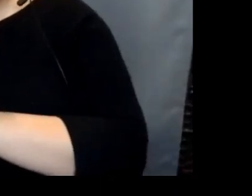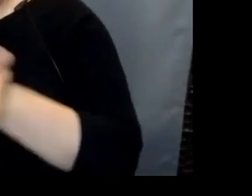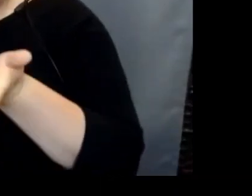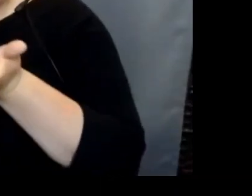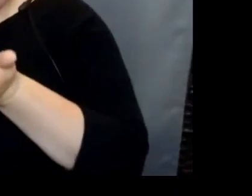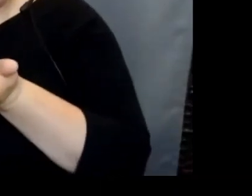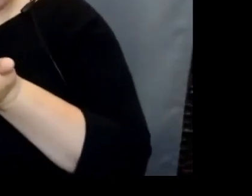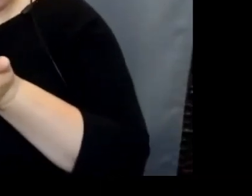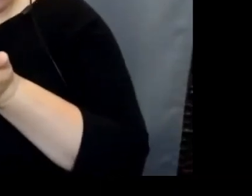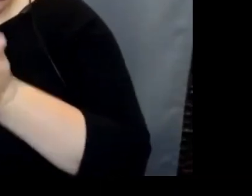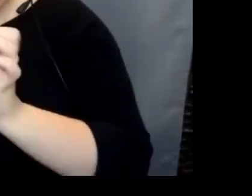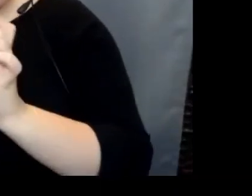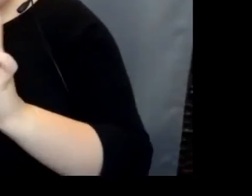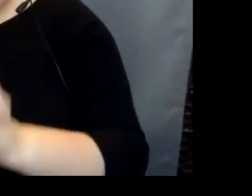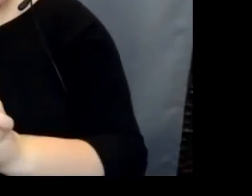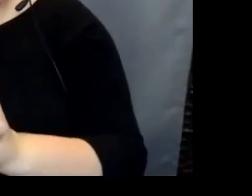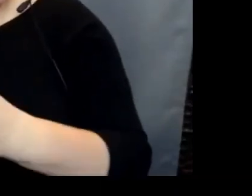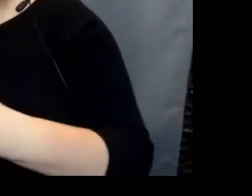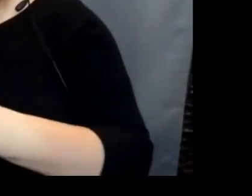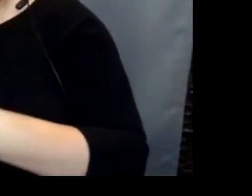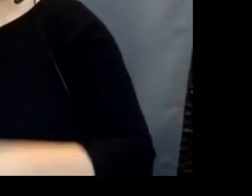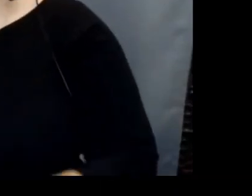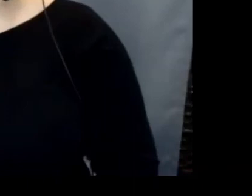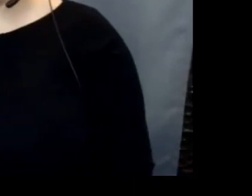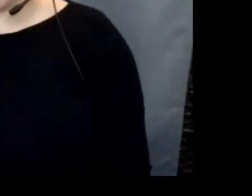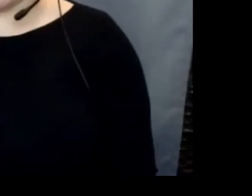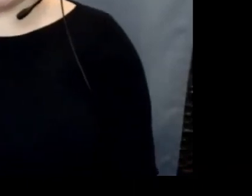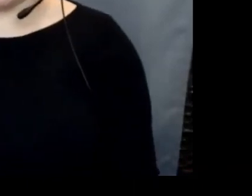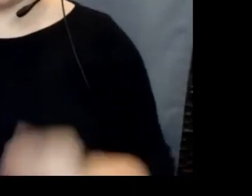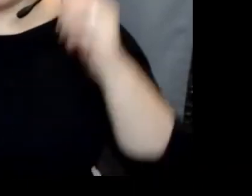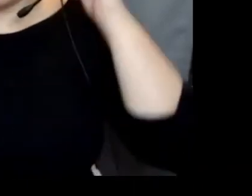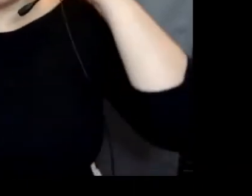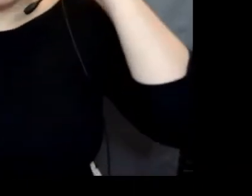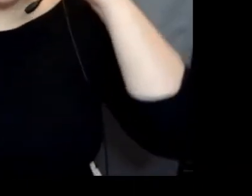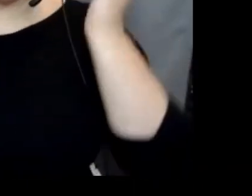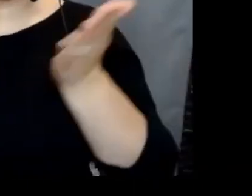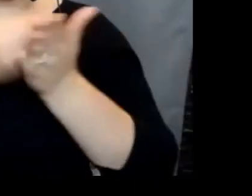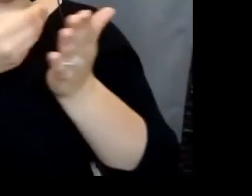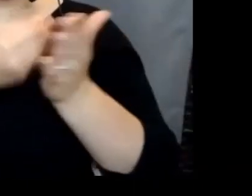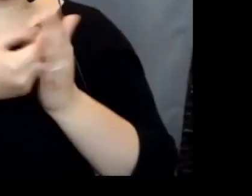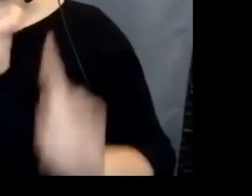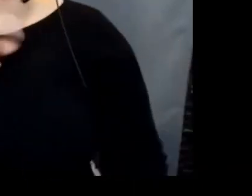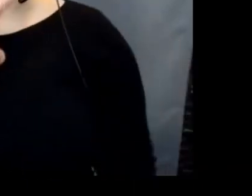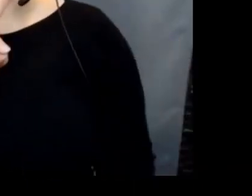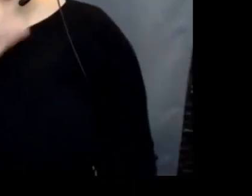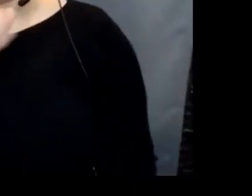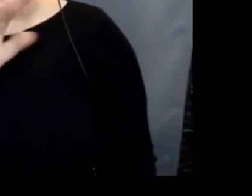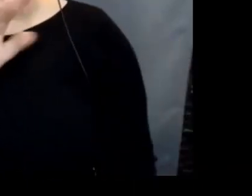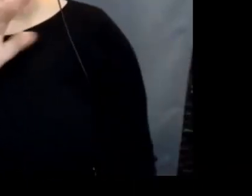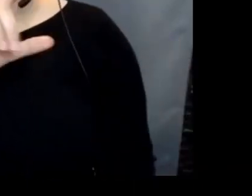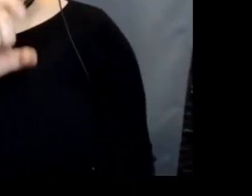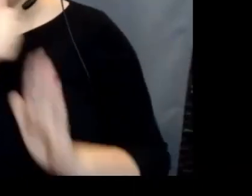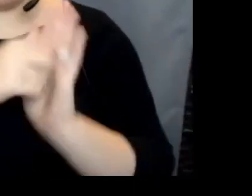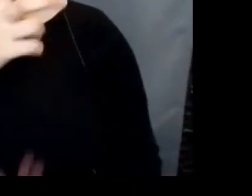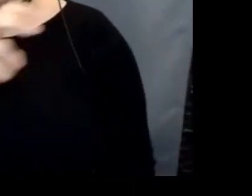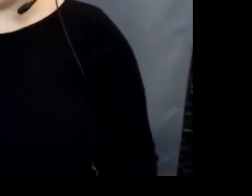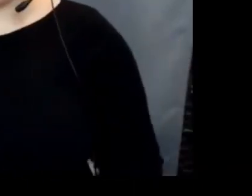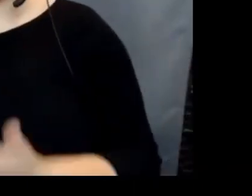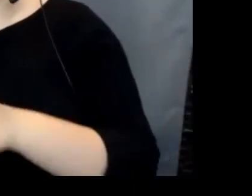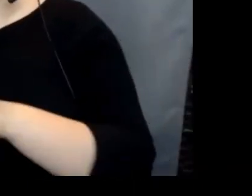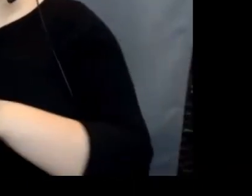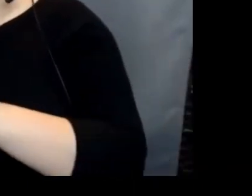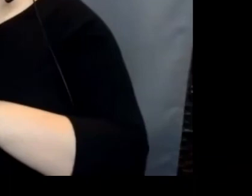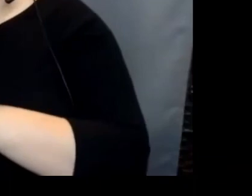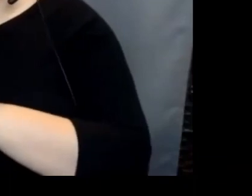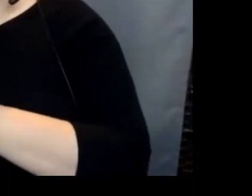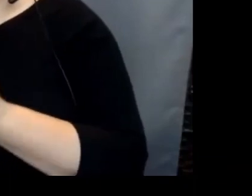that educational expense, and that yes, funds from the WVABLE or stable account could be used to pay